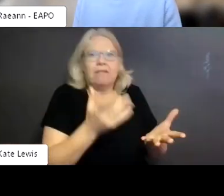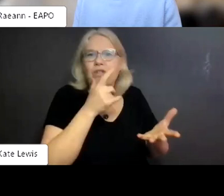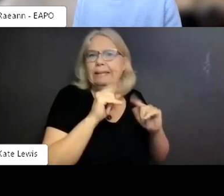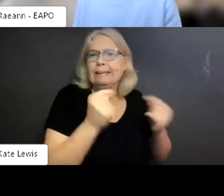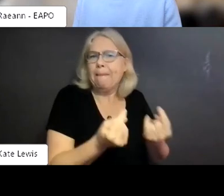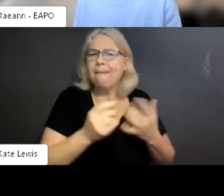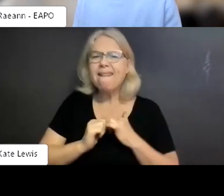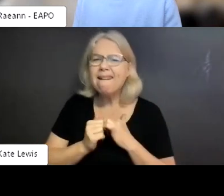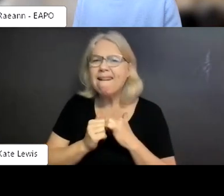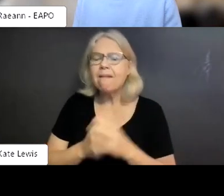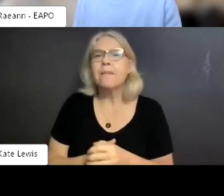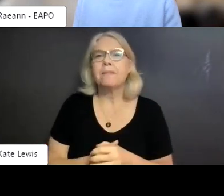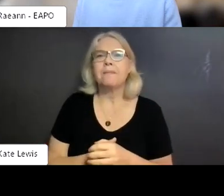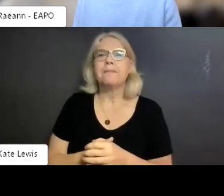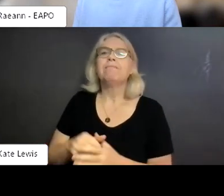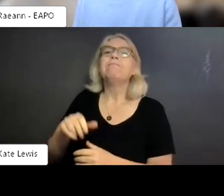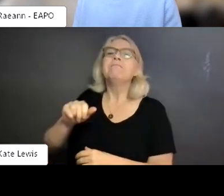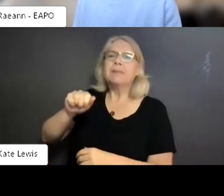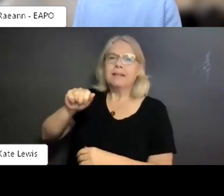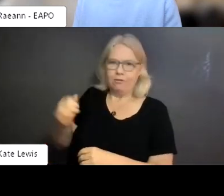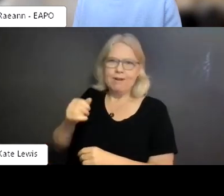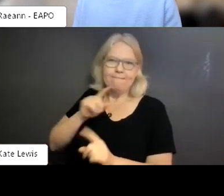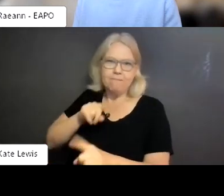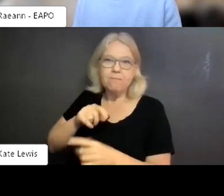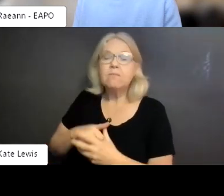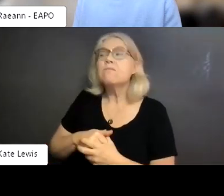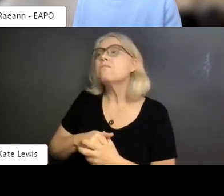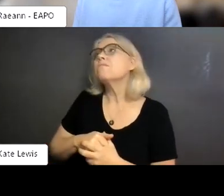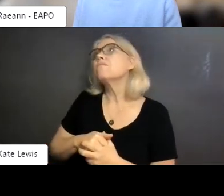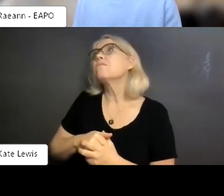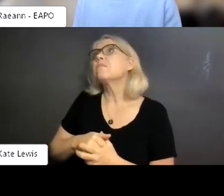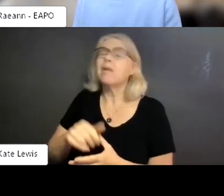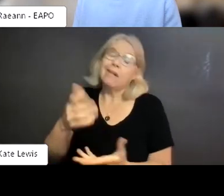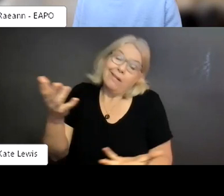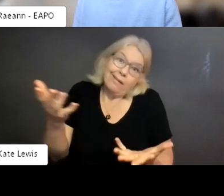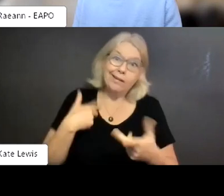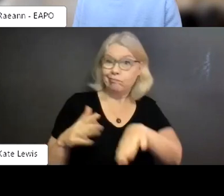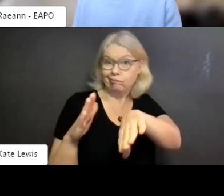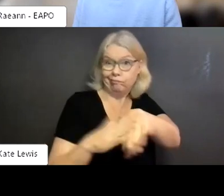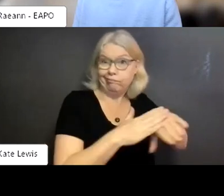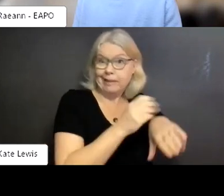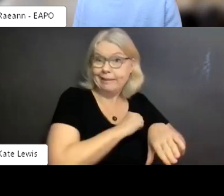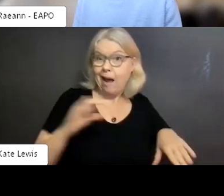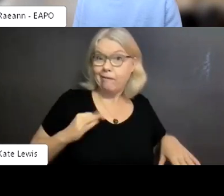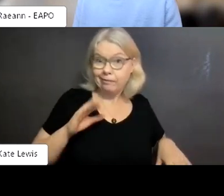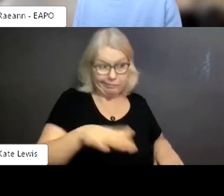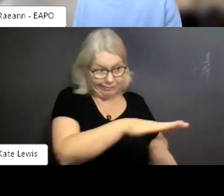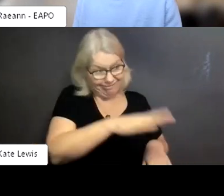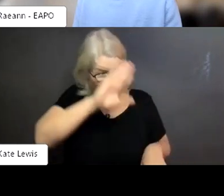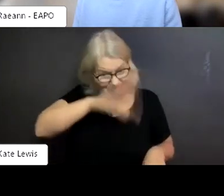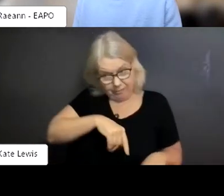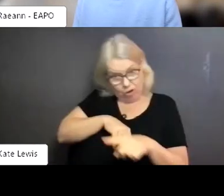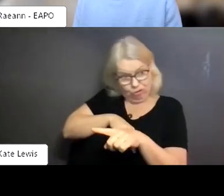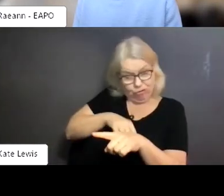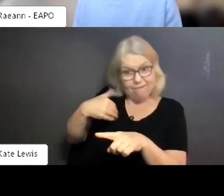letting your staff know at a minimum that these resources exist, making sure that if they have any specific